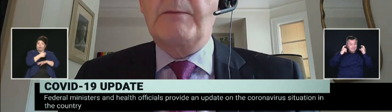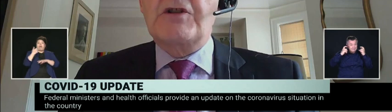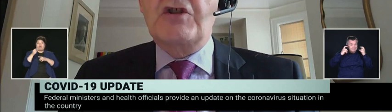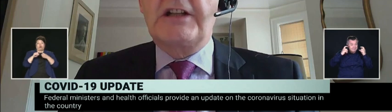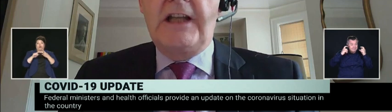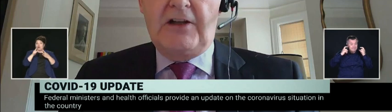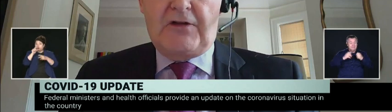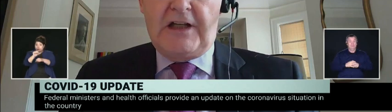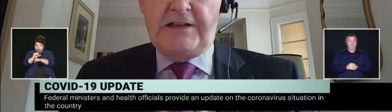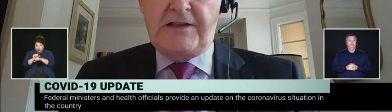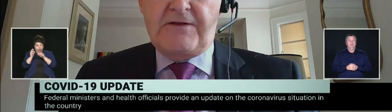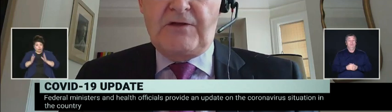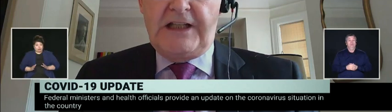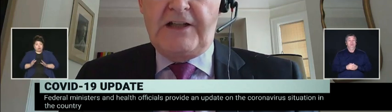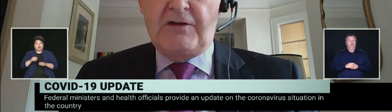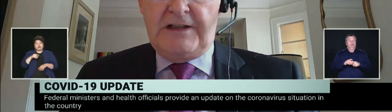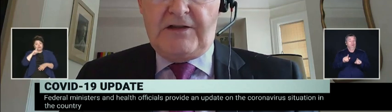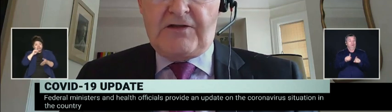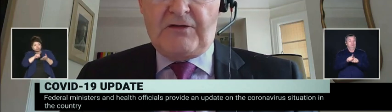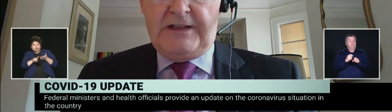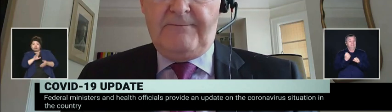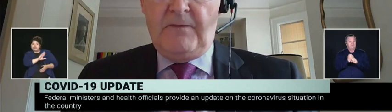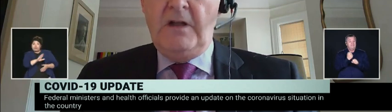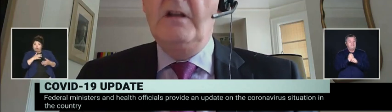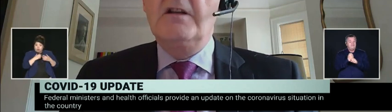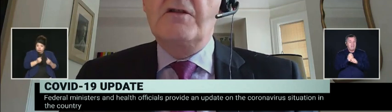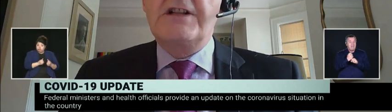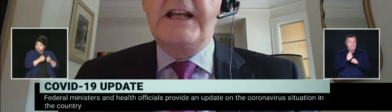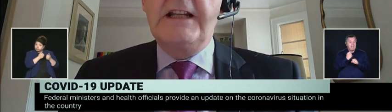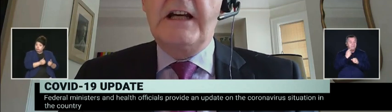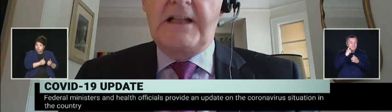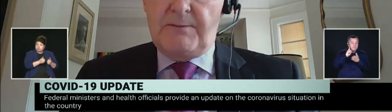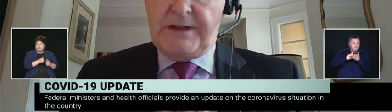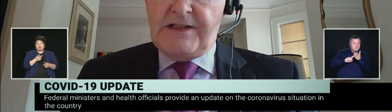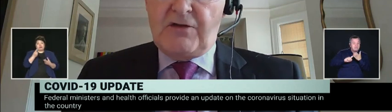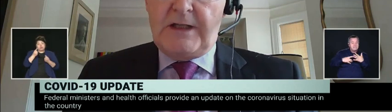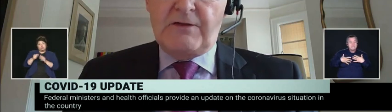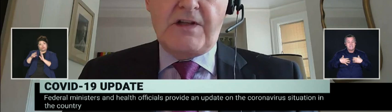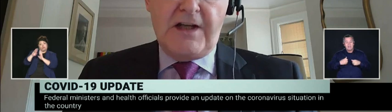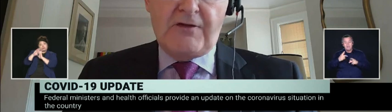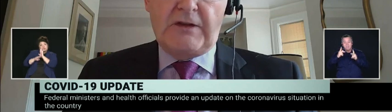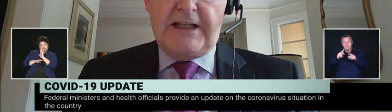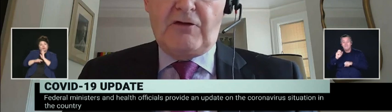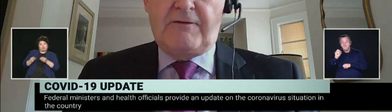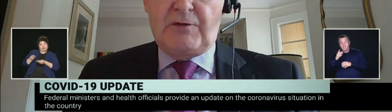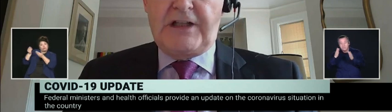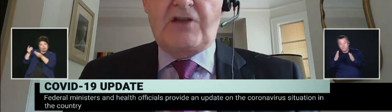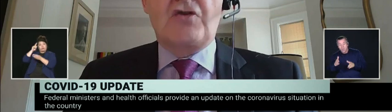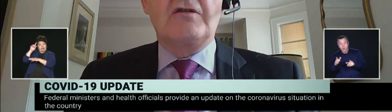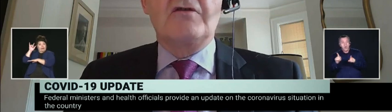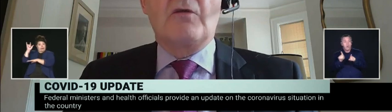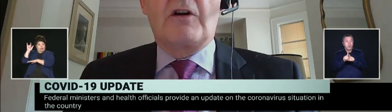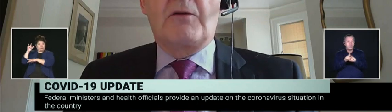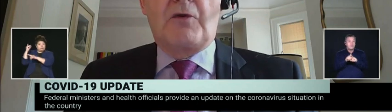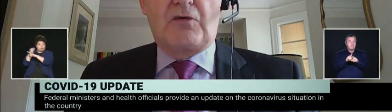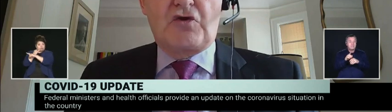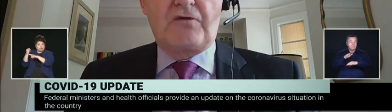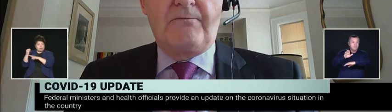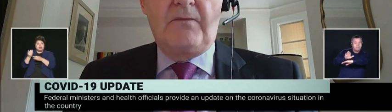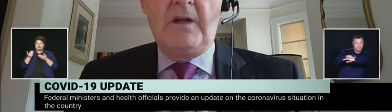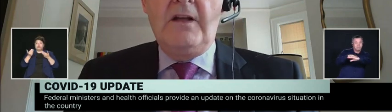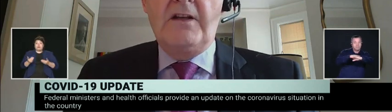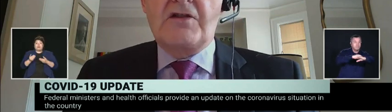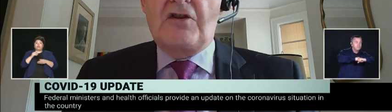and publishing health guidance for the air industry. Today, I am pleased to announce another layer of protection to our